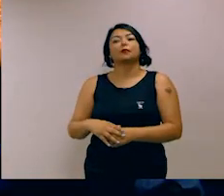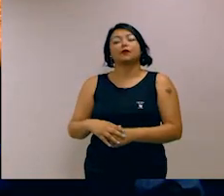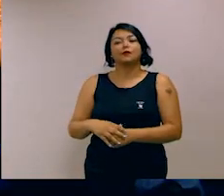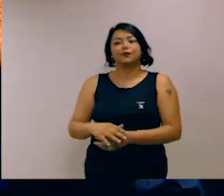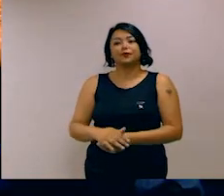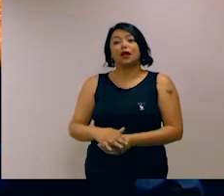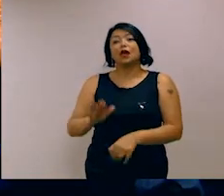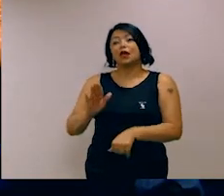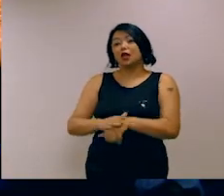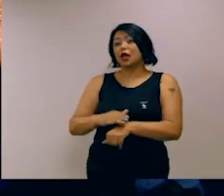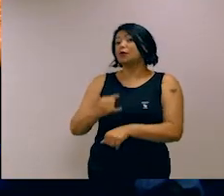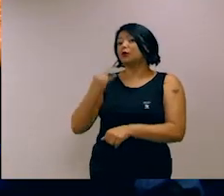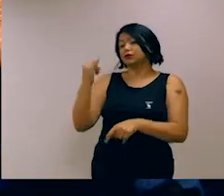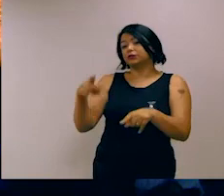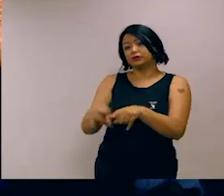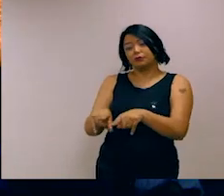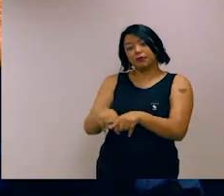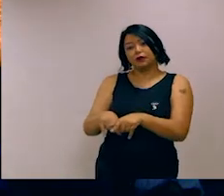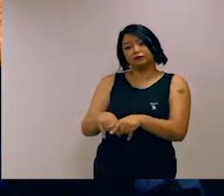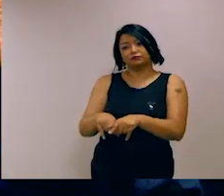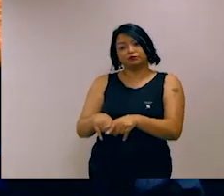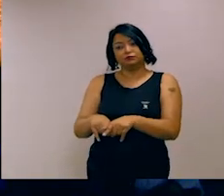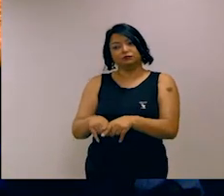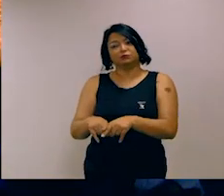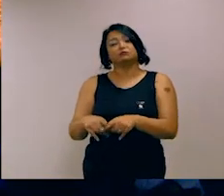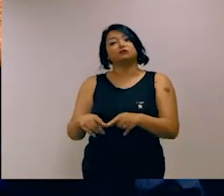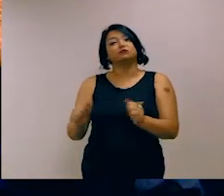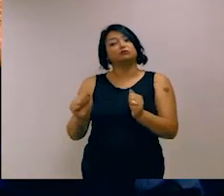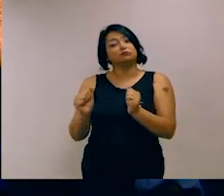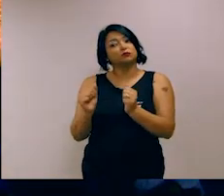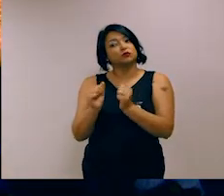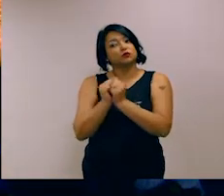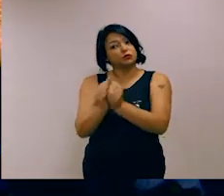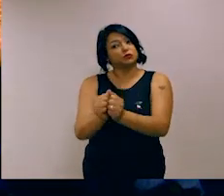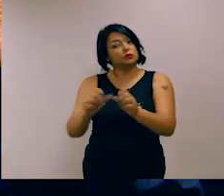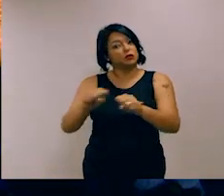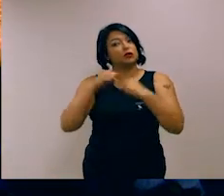spoke of the content, and it's important to highlight regarding the content that